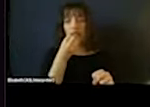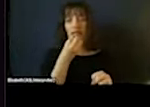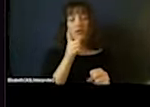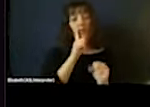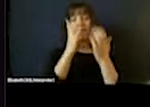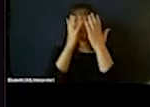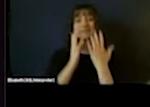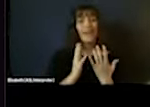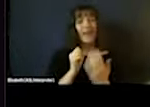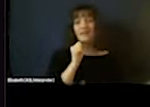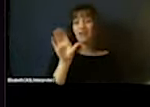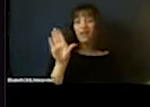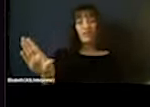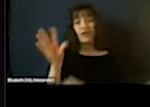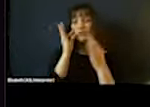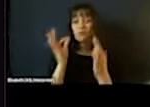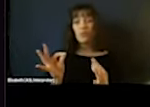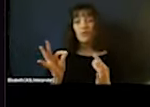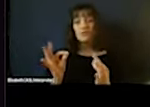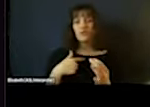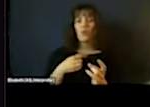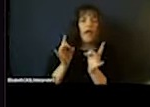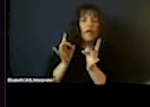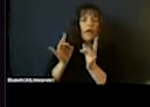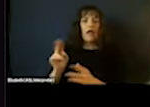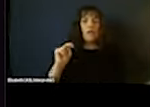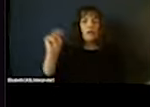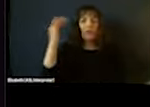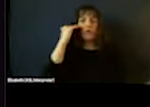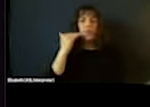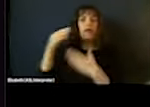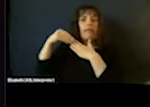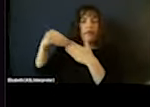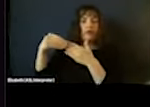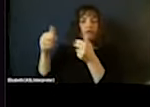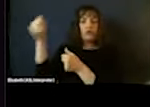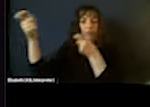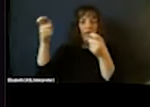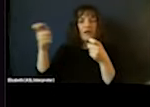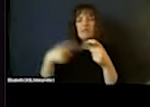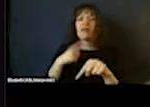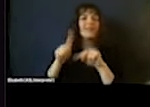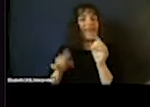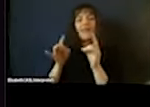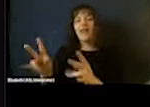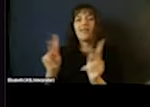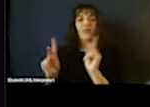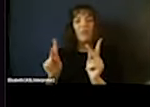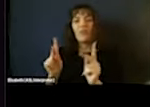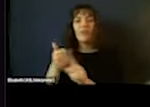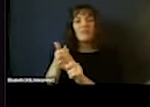choice. So I hate the leadership, but I cannot hate the people who victimize over there. And as an